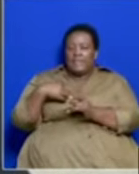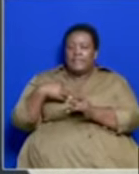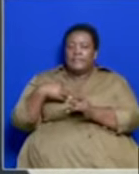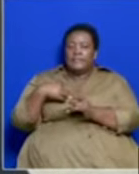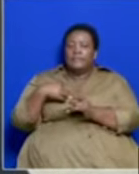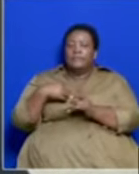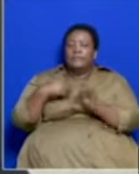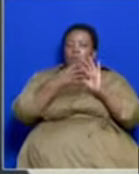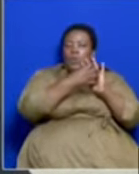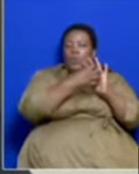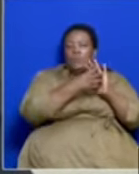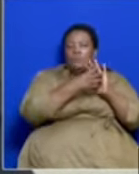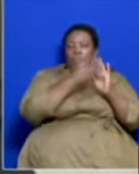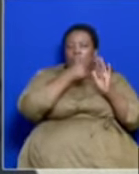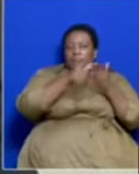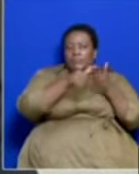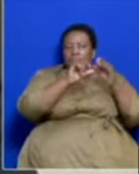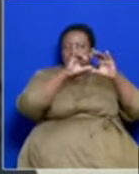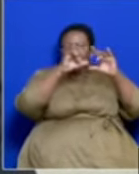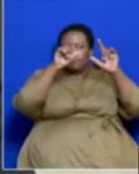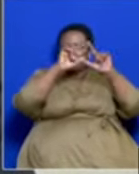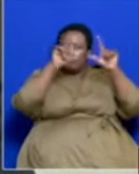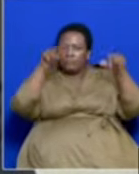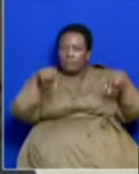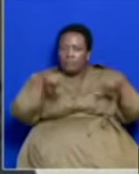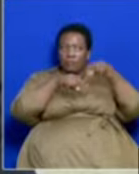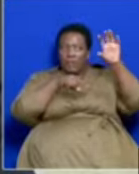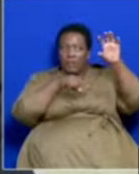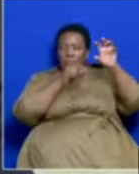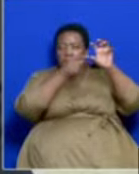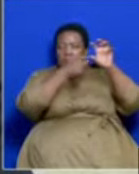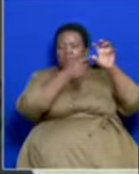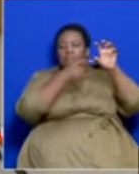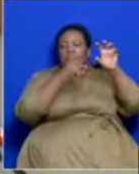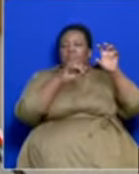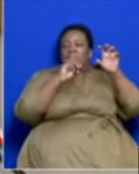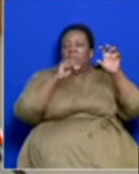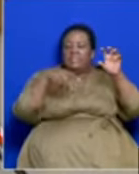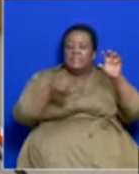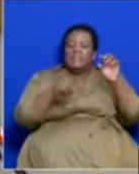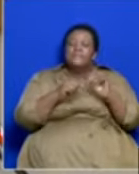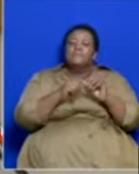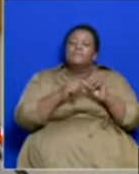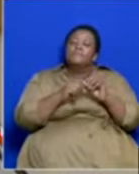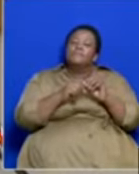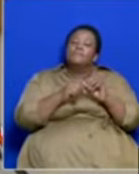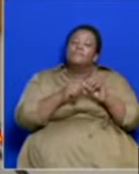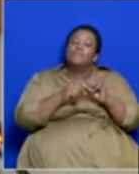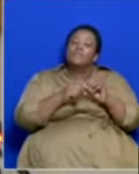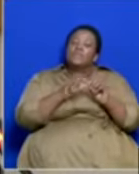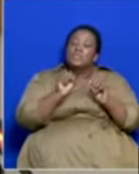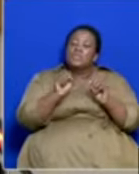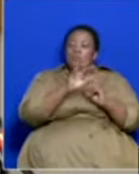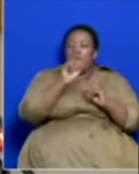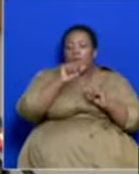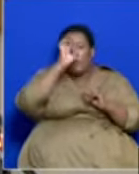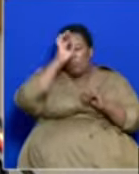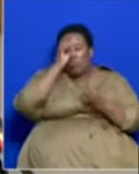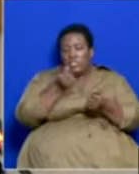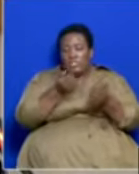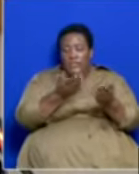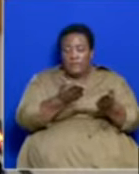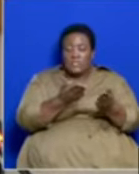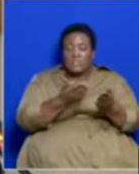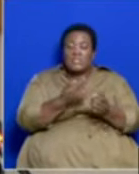It is directed to the head of Detective Services, South African Police Service. It states that it's from Owen